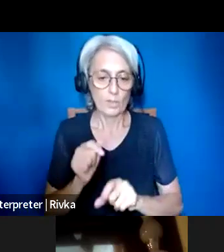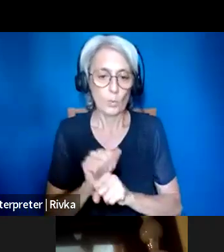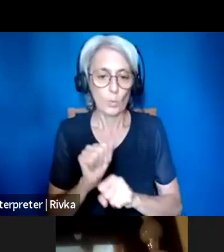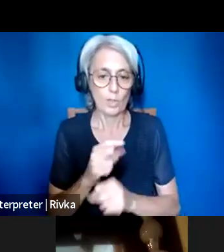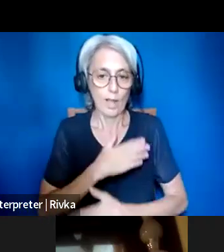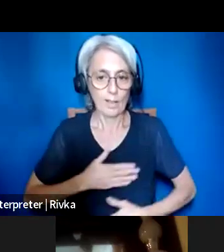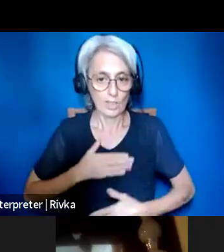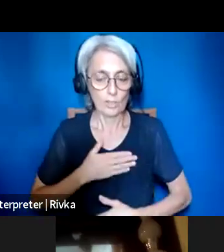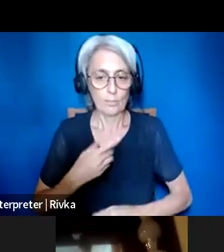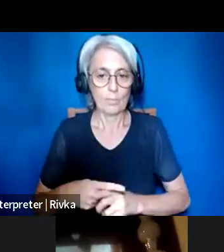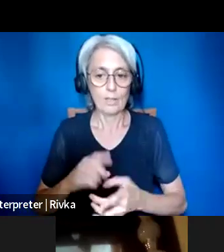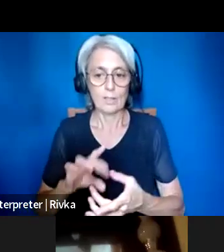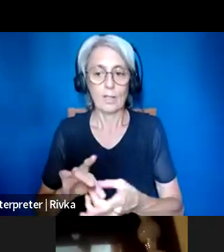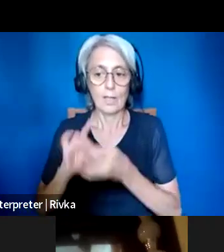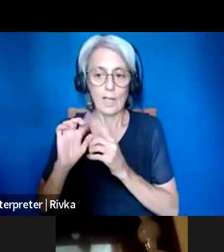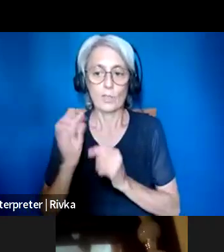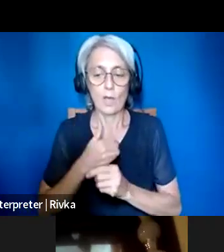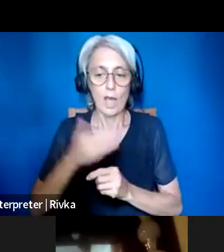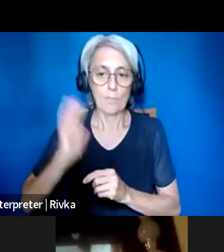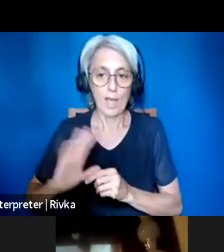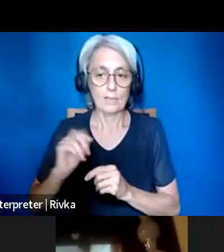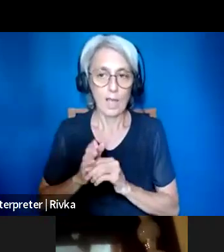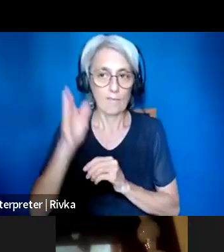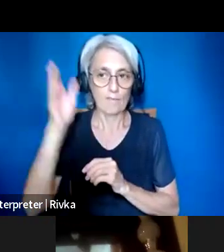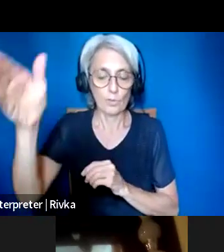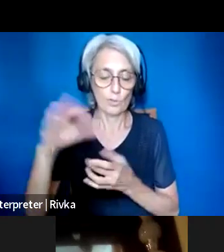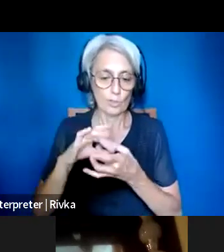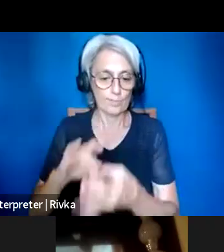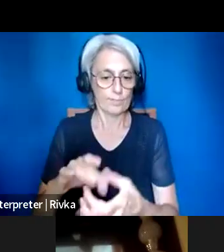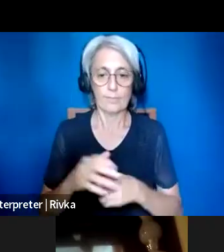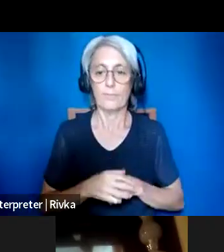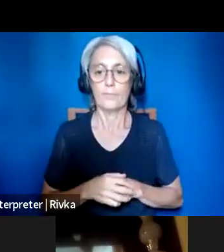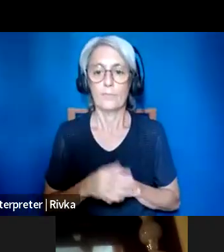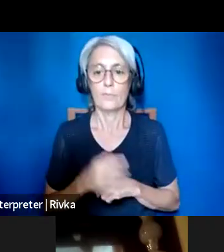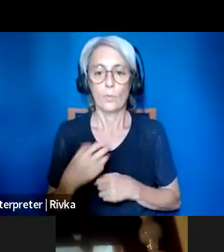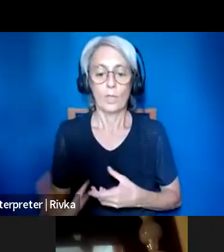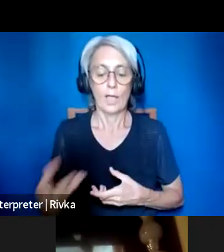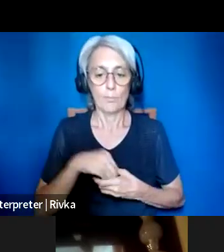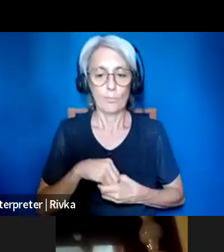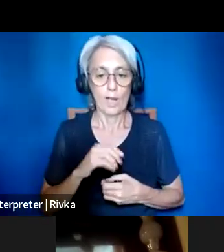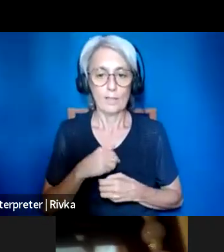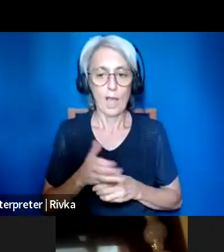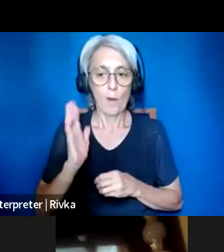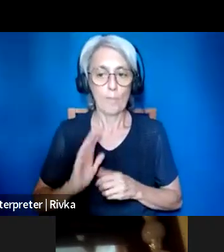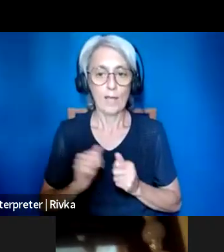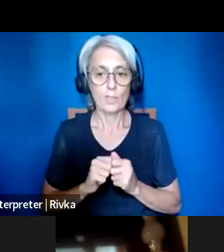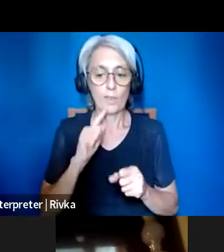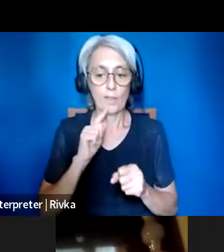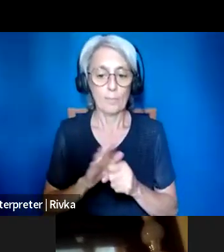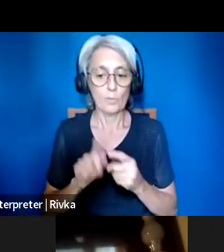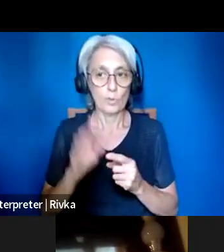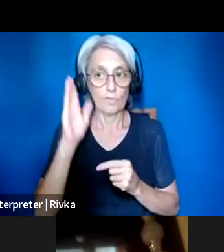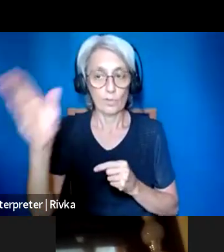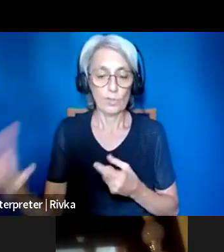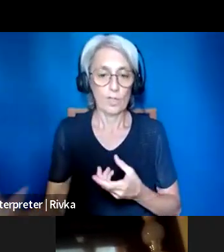leisure, it connects us to our past and our future. We embrace our past with a future commitment to